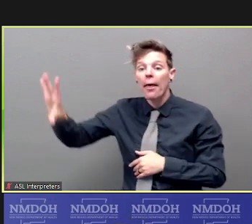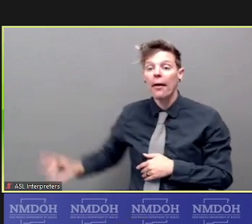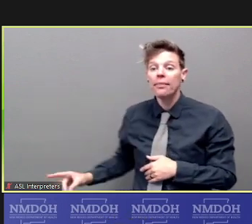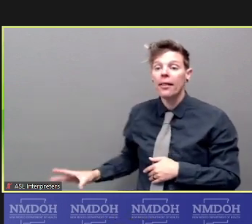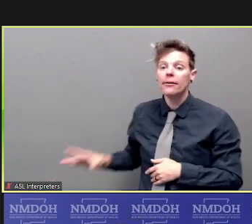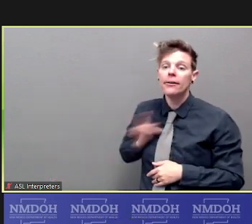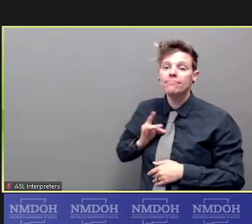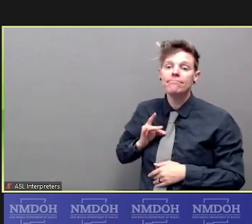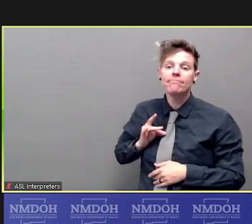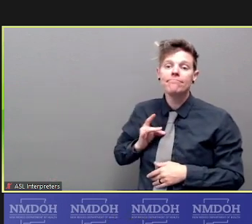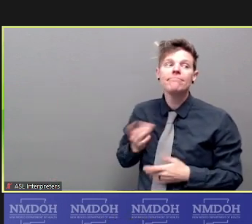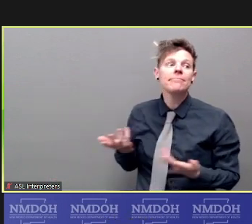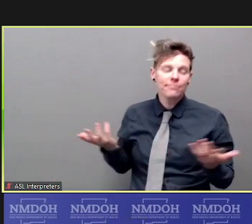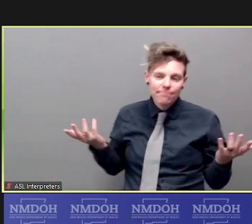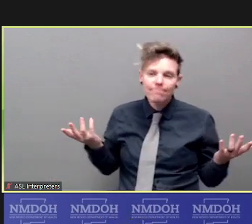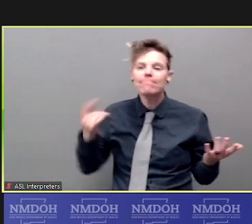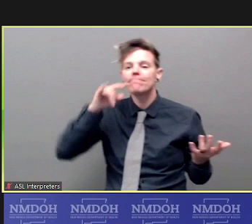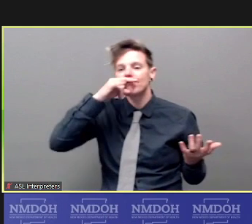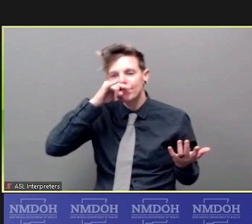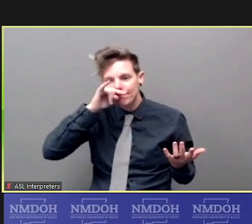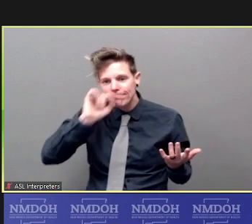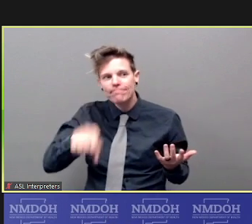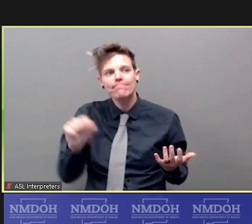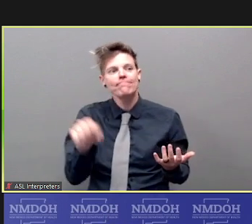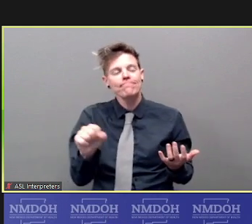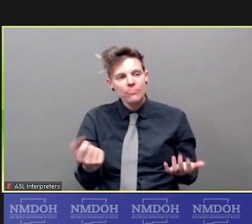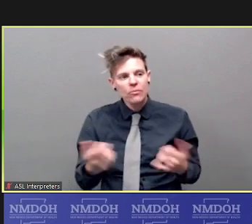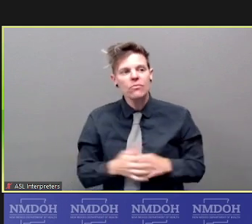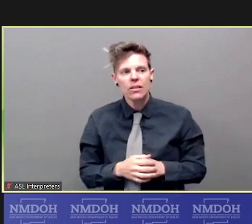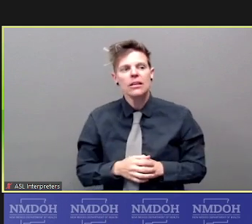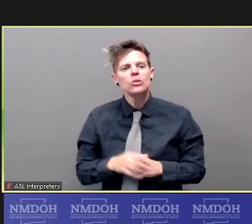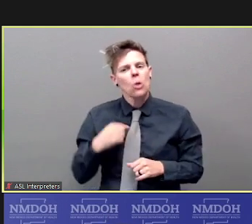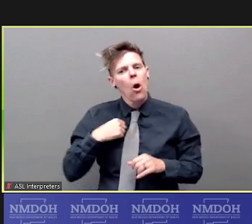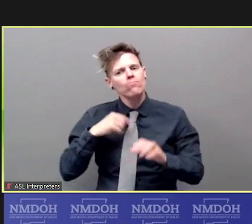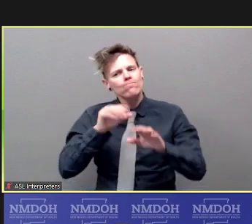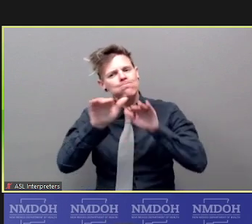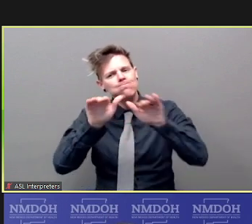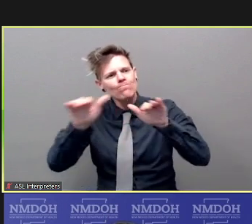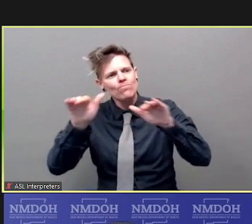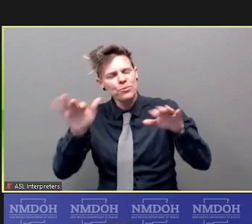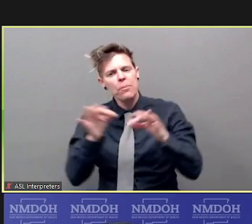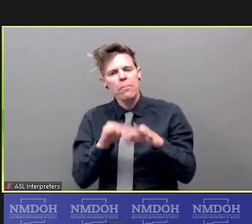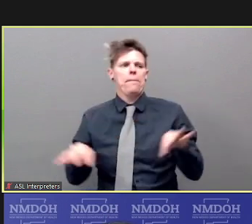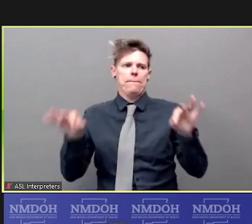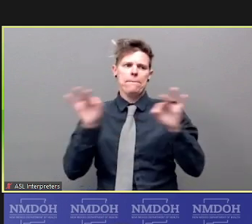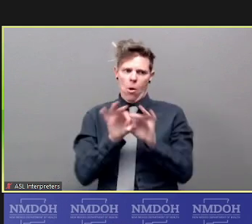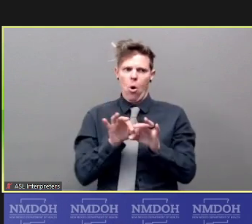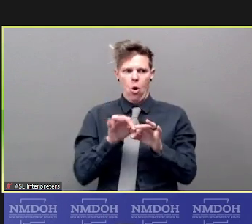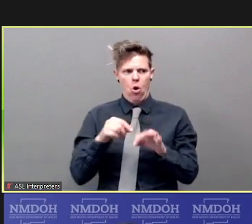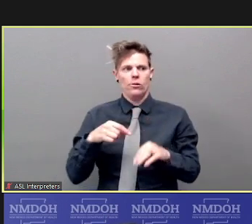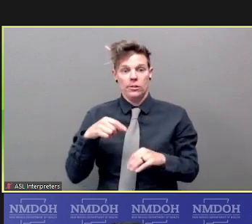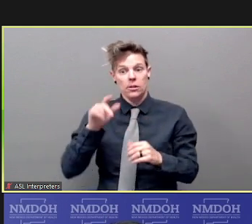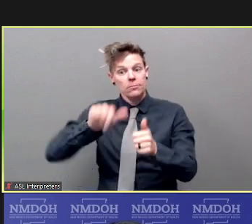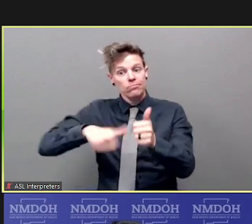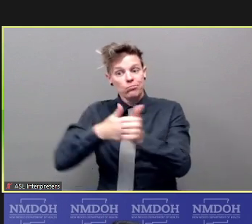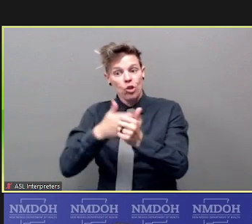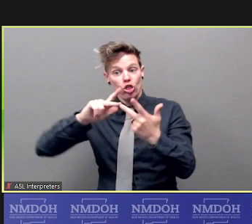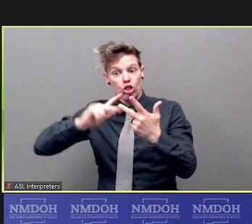And so I think it's really important for us to recognize that the booster is doing its job. I'm here